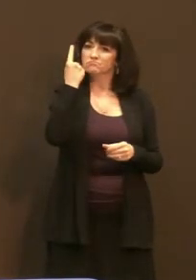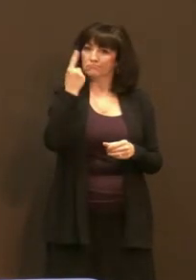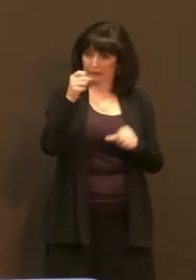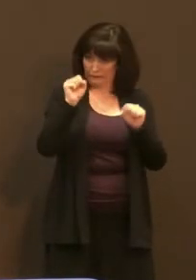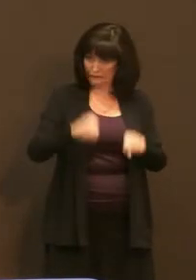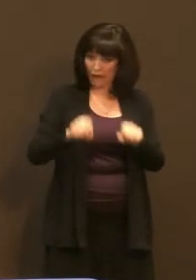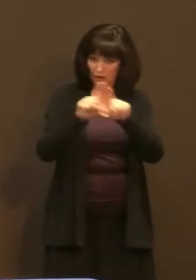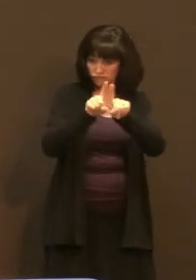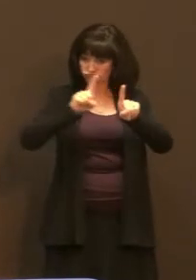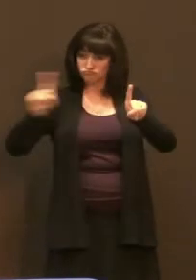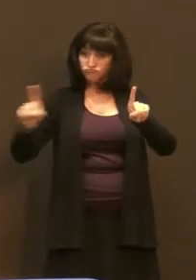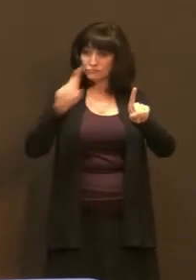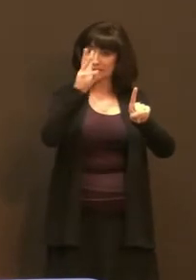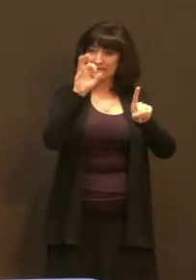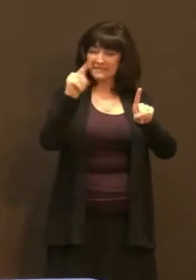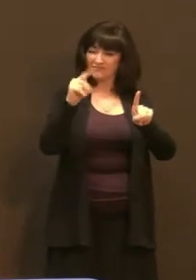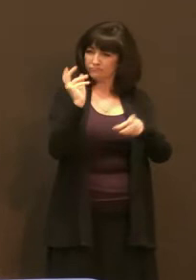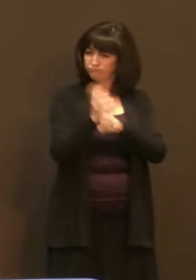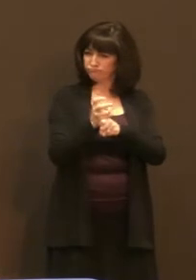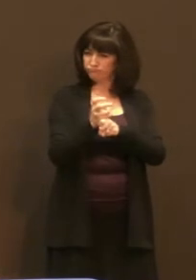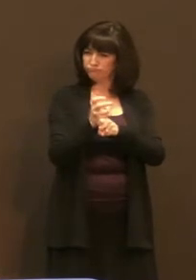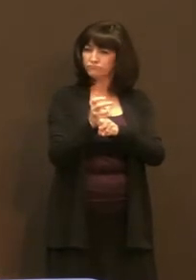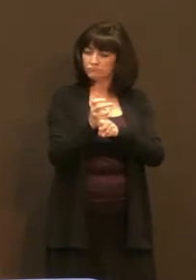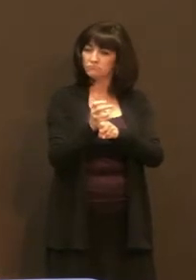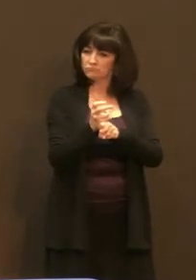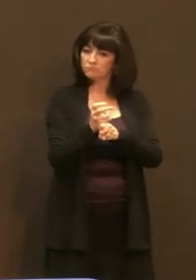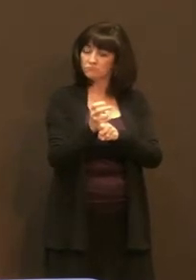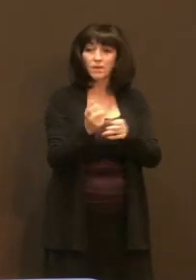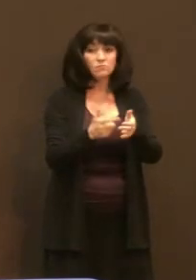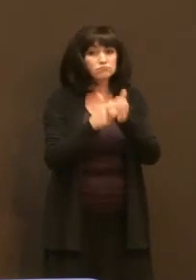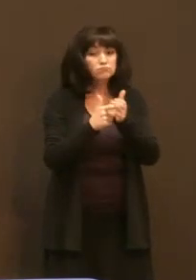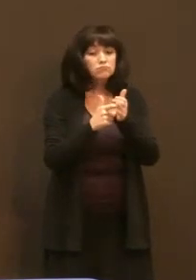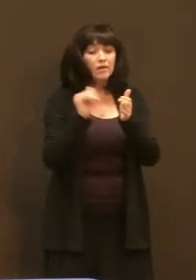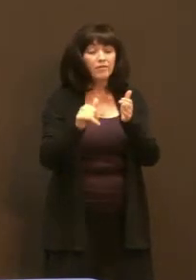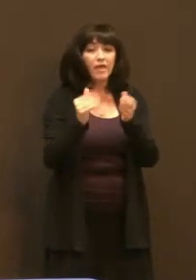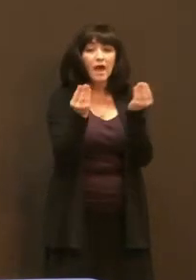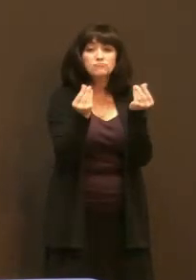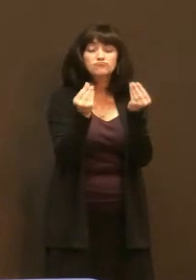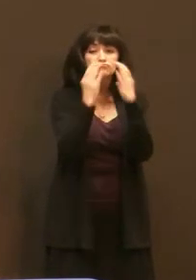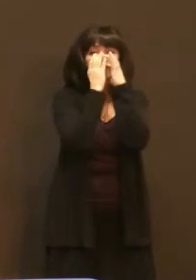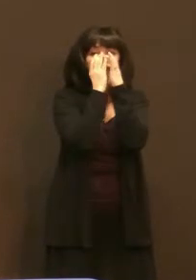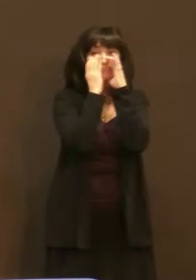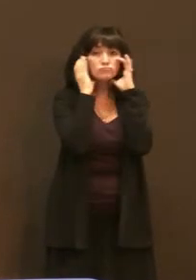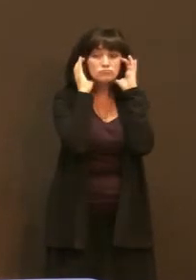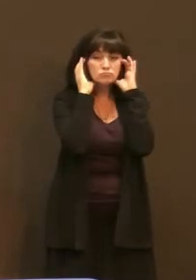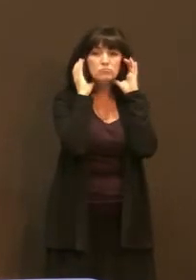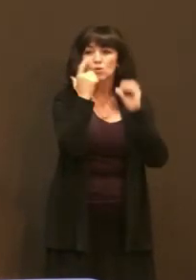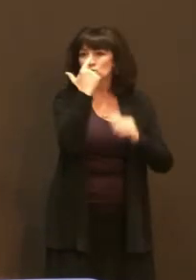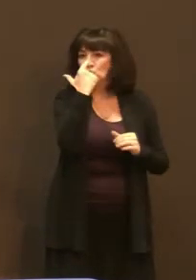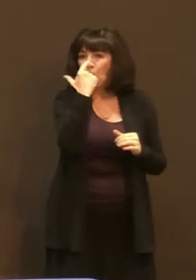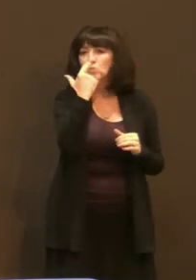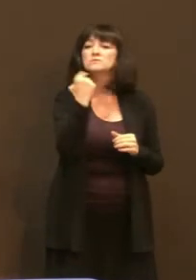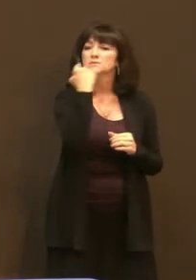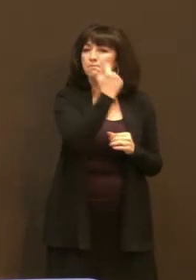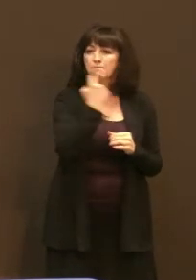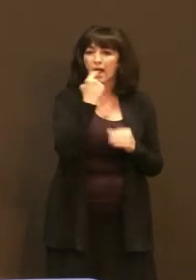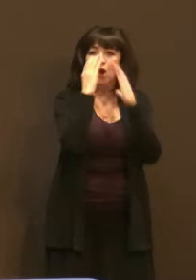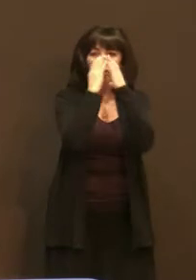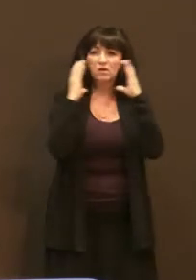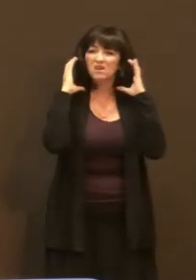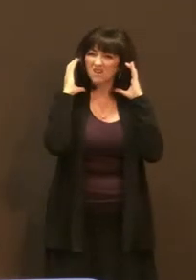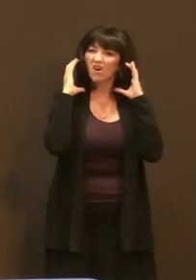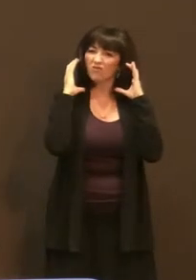covering. Must cover your nose, must cover your mouth for it to be helpful. And so